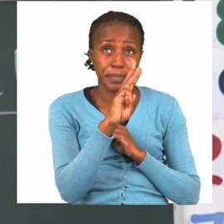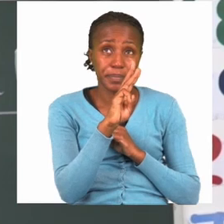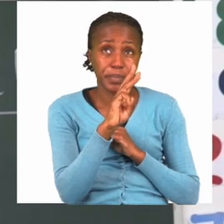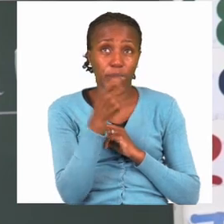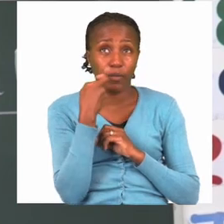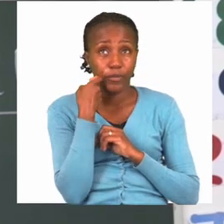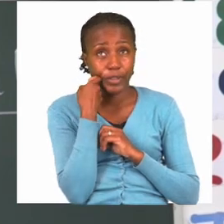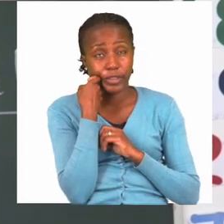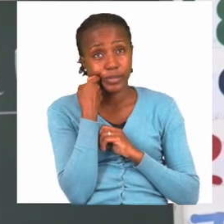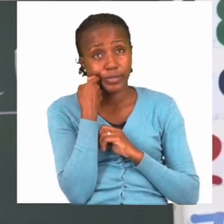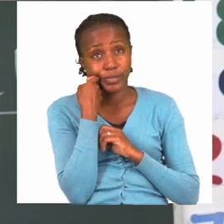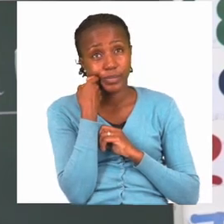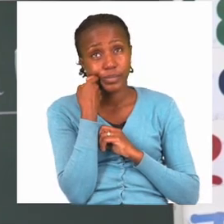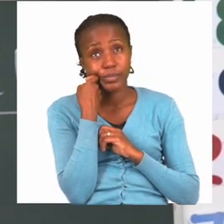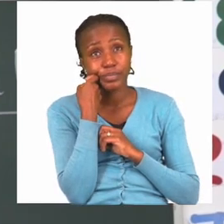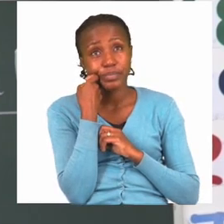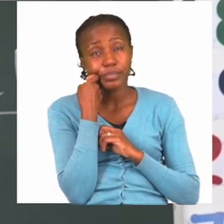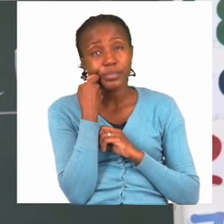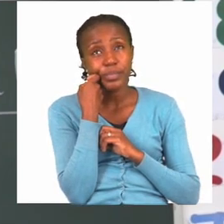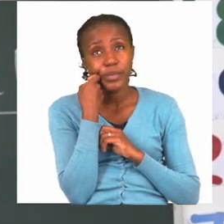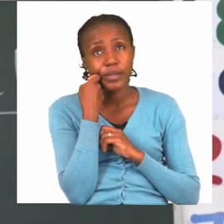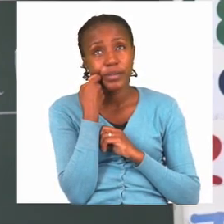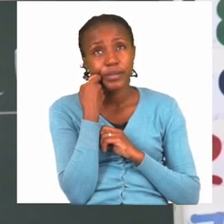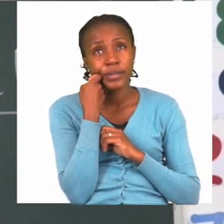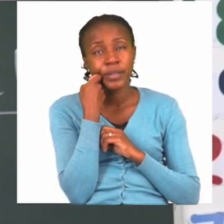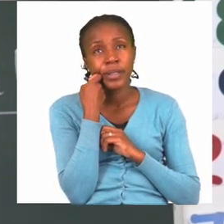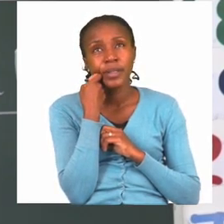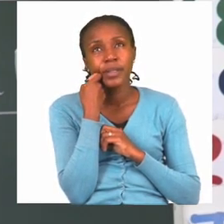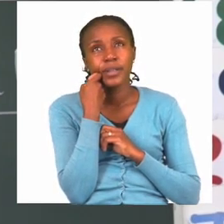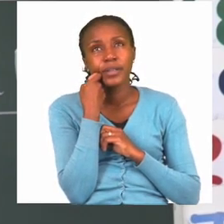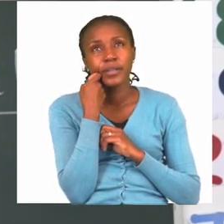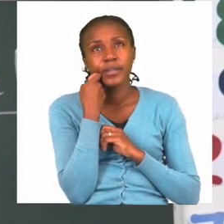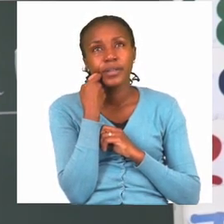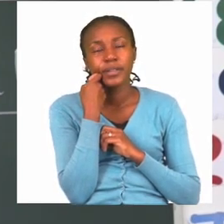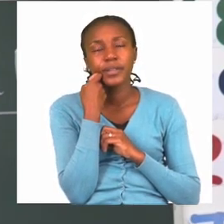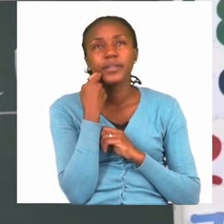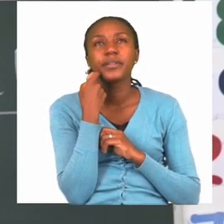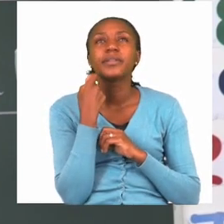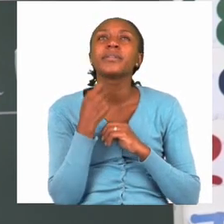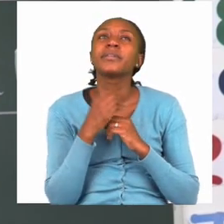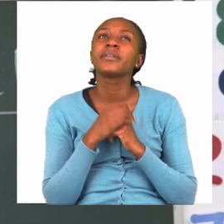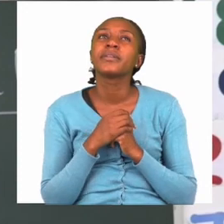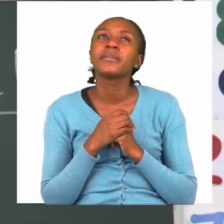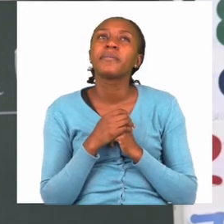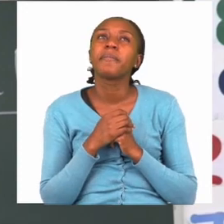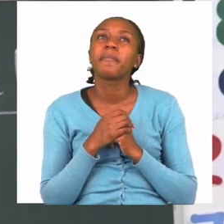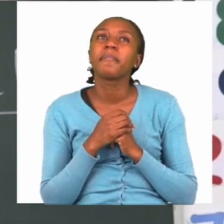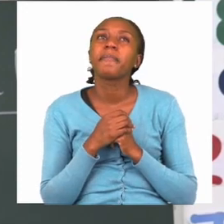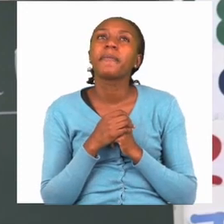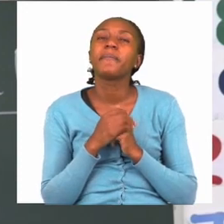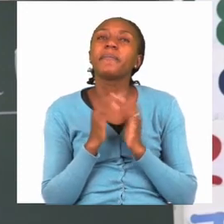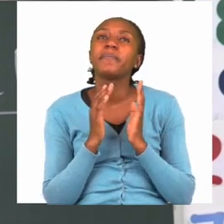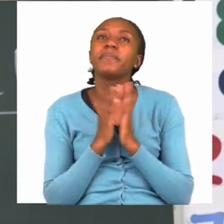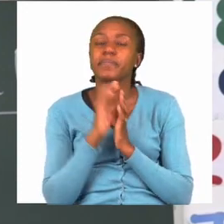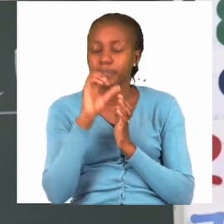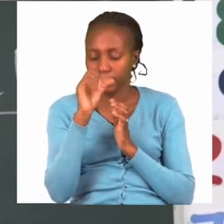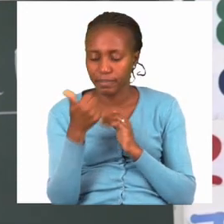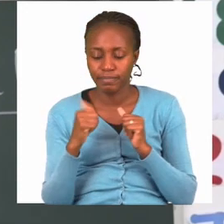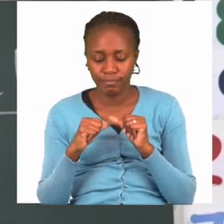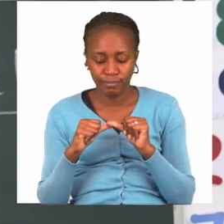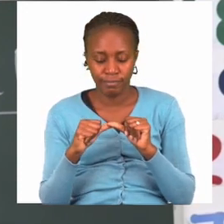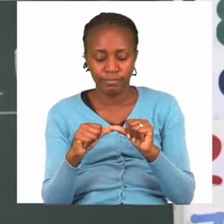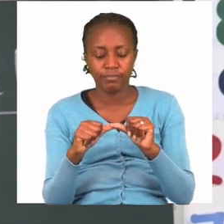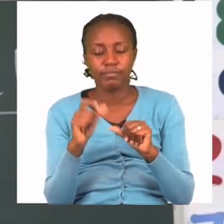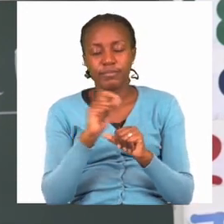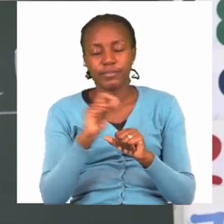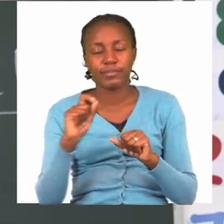here, and number 3 is the word fish. And you must now go ahead and write in the word